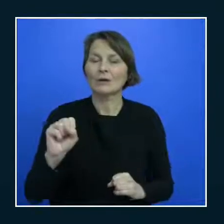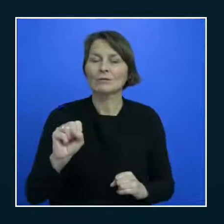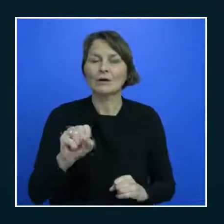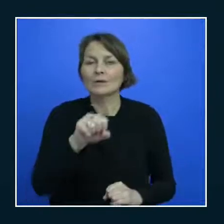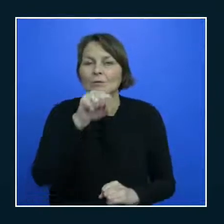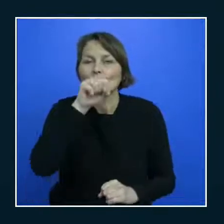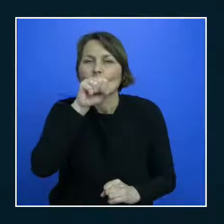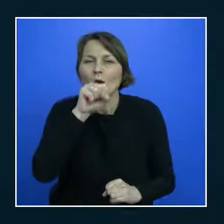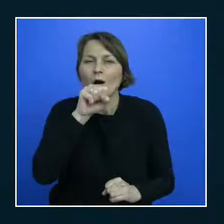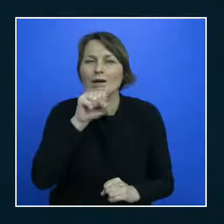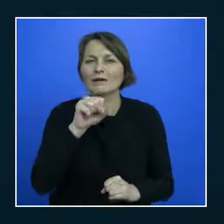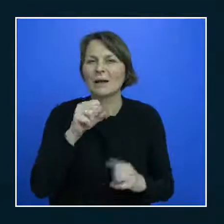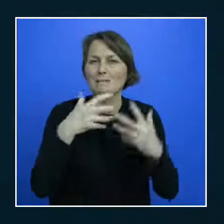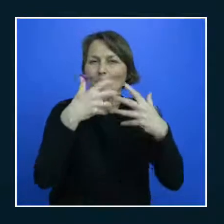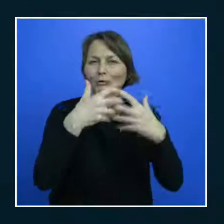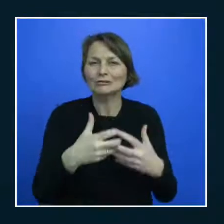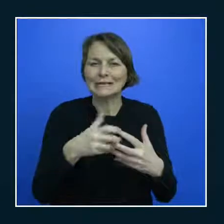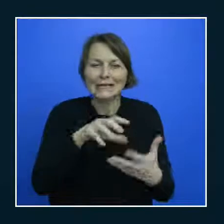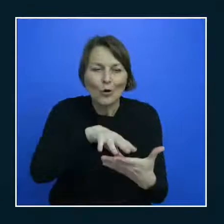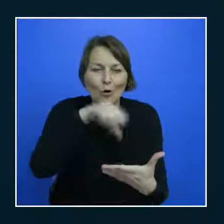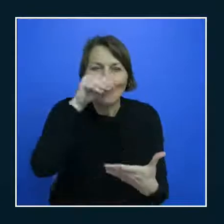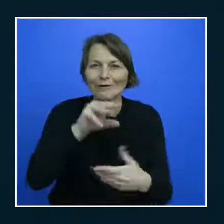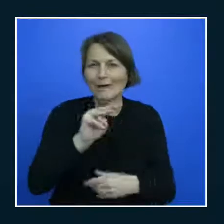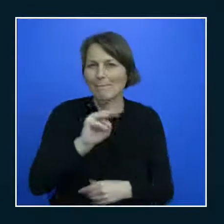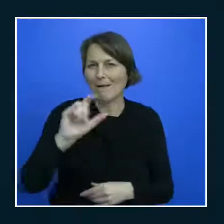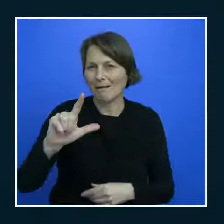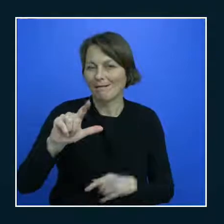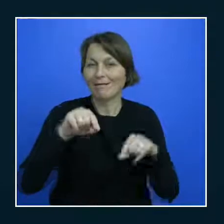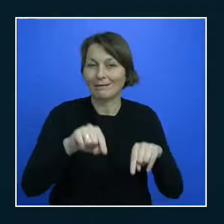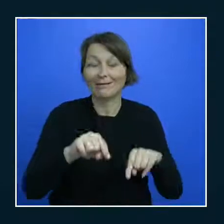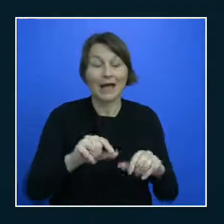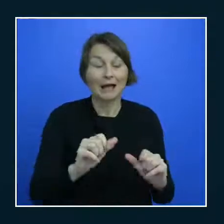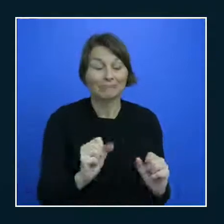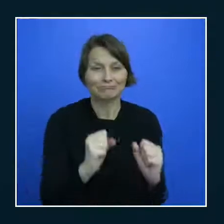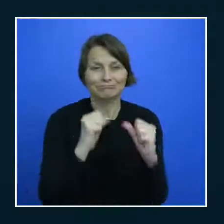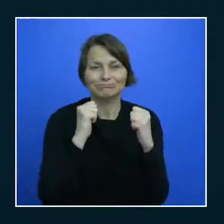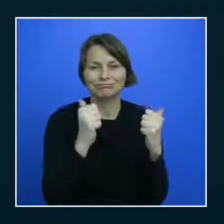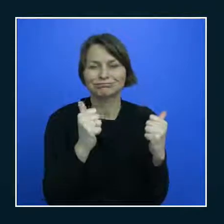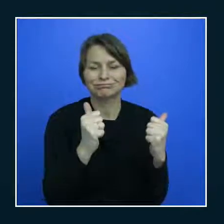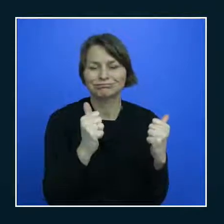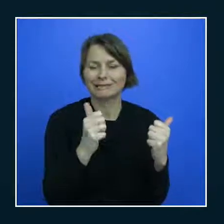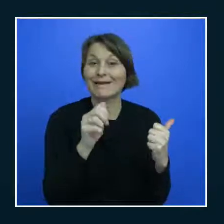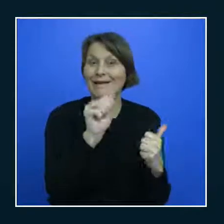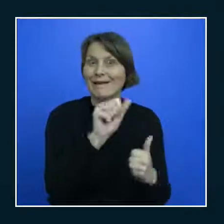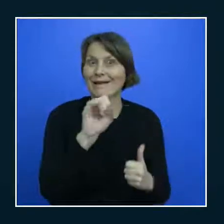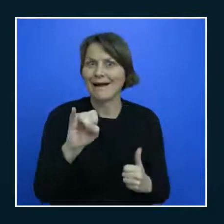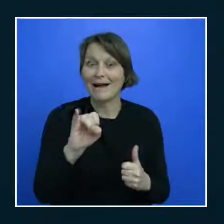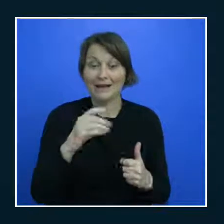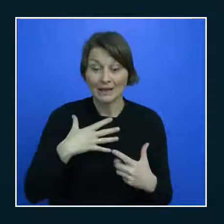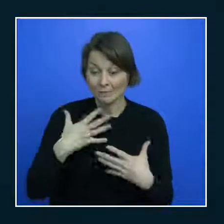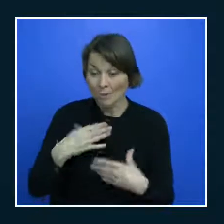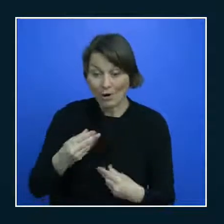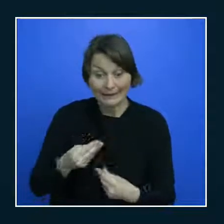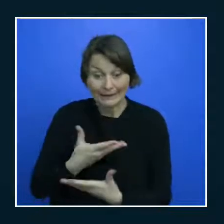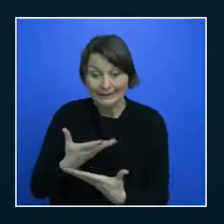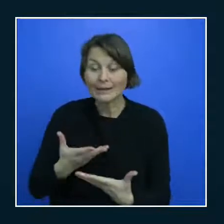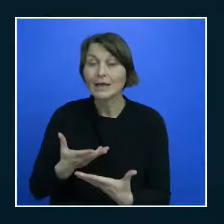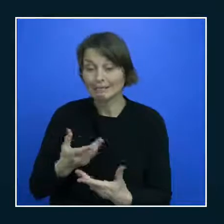and AI. And I'm here to contribute in any way I can and that Hank tells me to. That's what I'm here